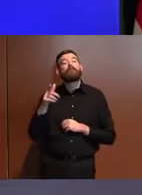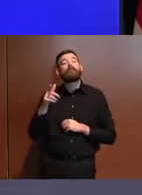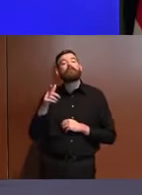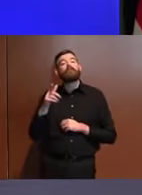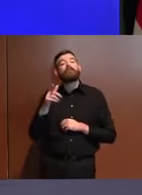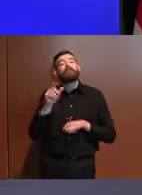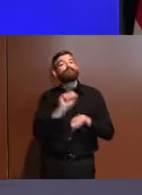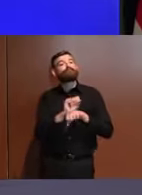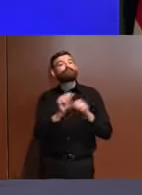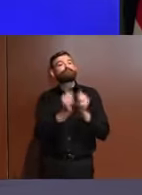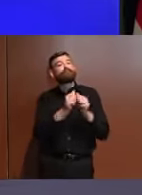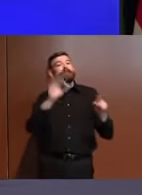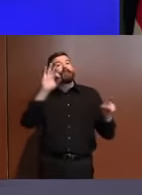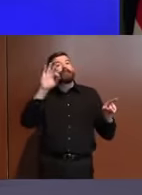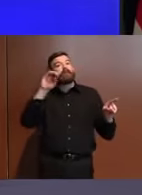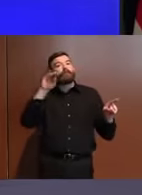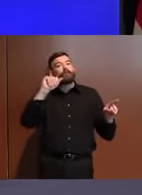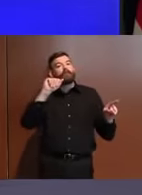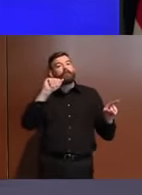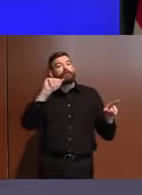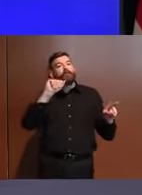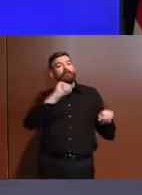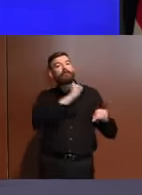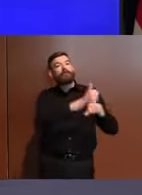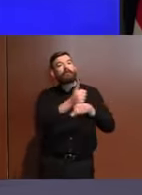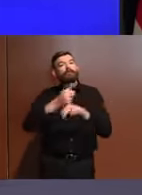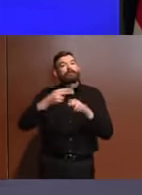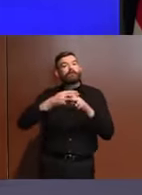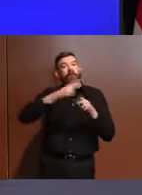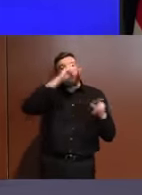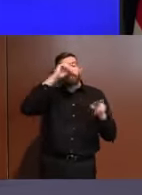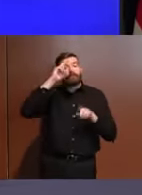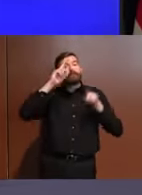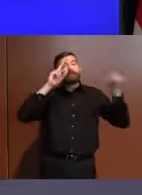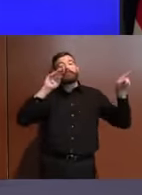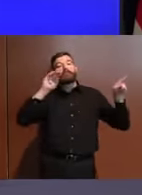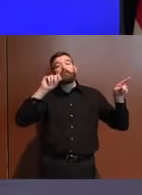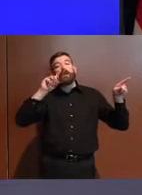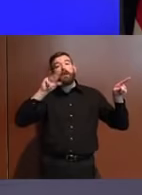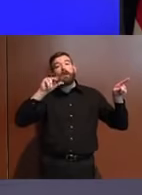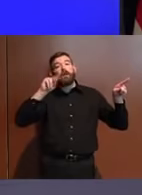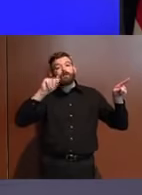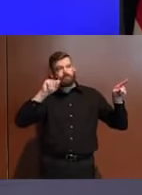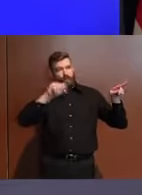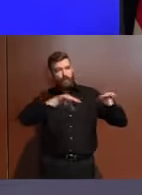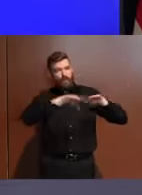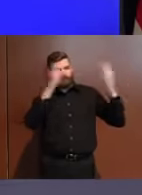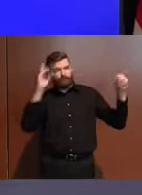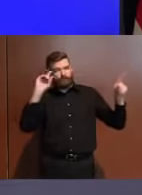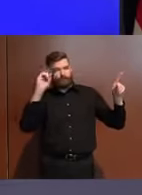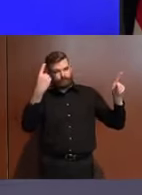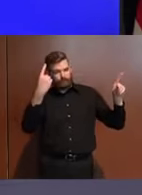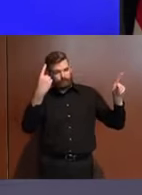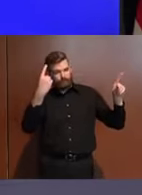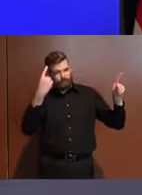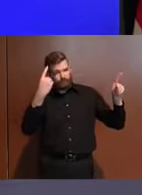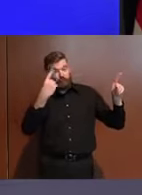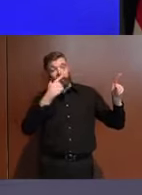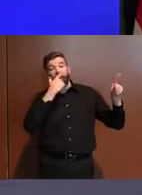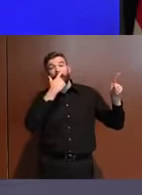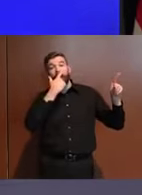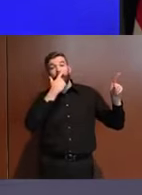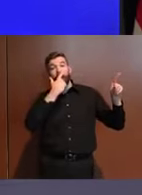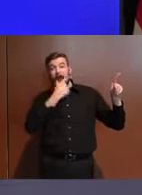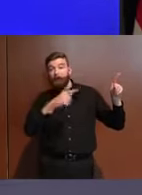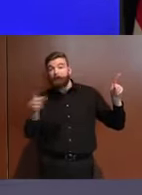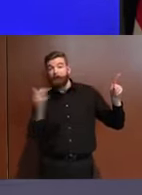I understanding correctly that the Meadowlands will open first? When do you expect to have patients in beds there, and will they